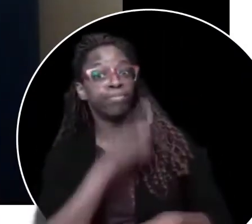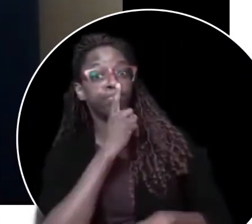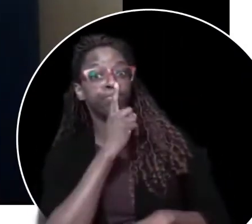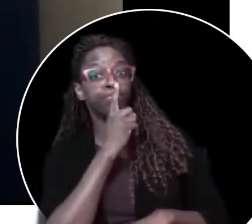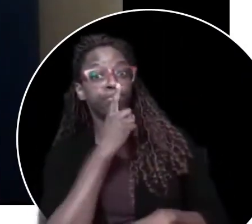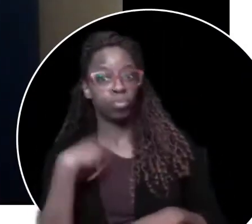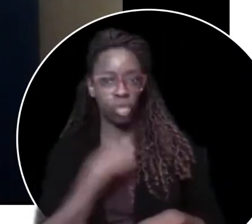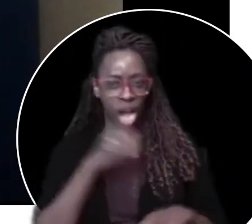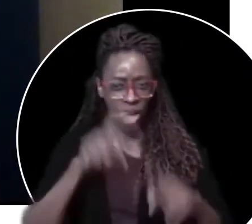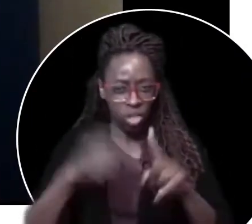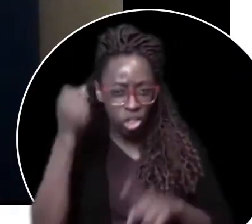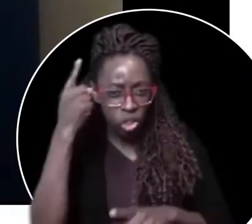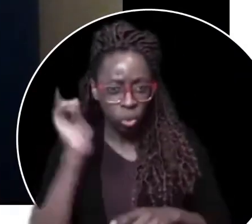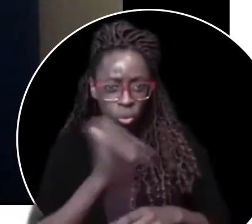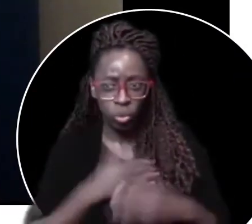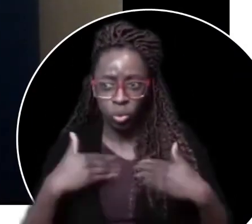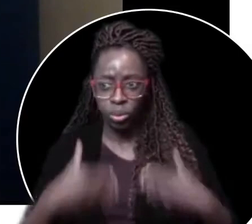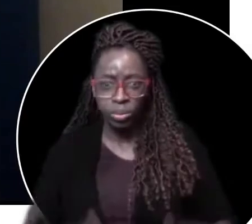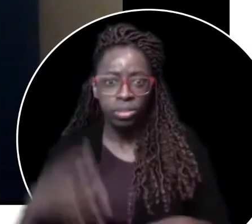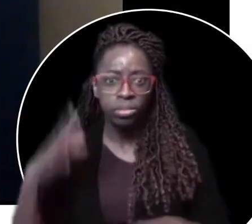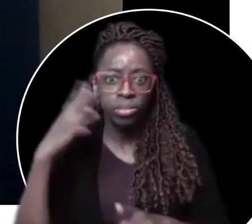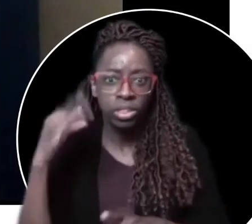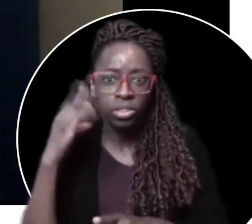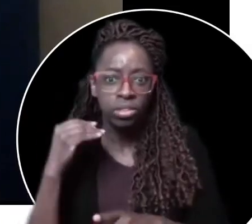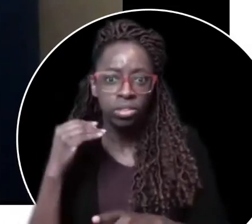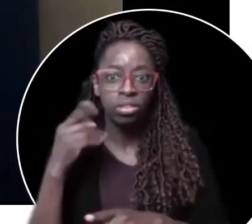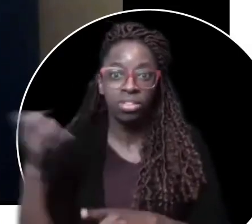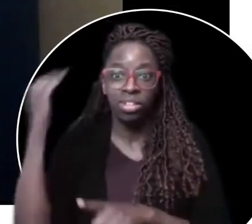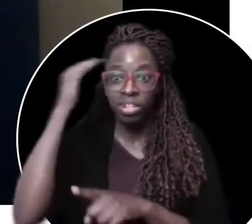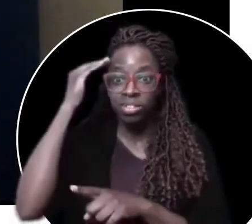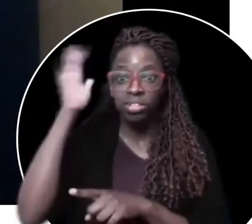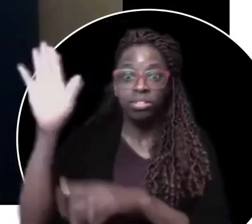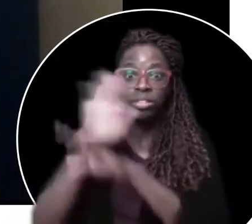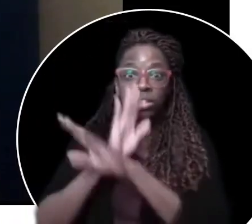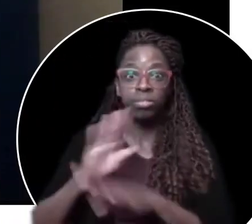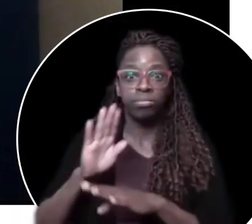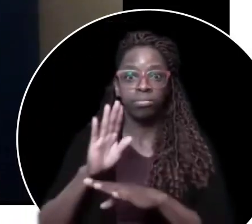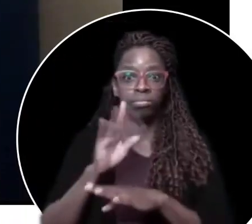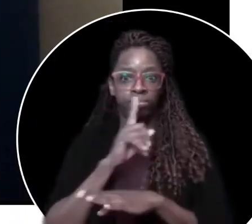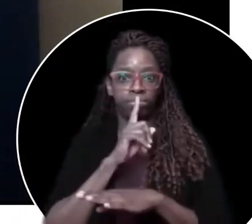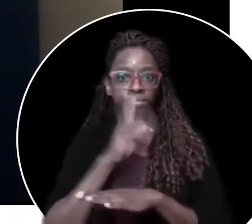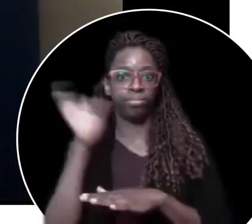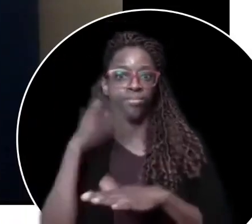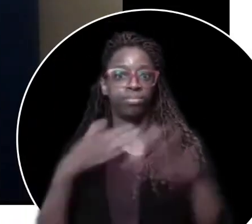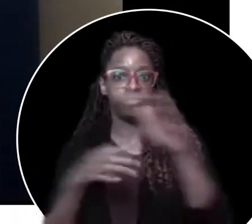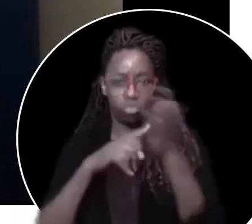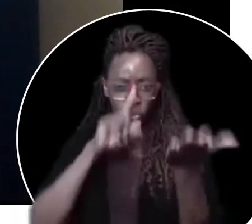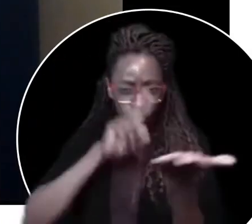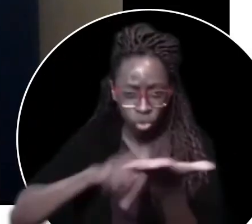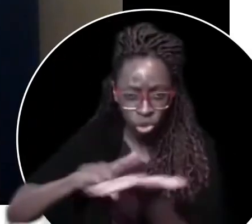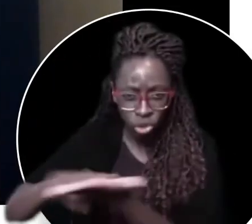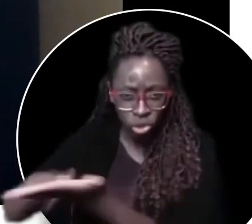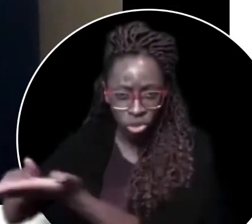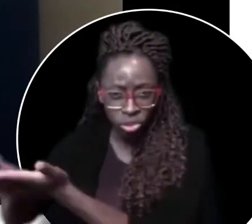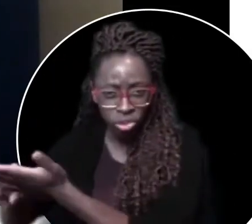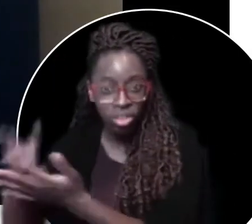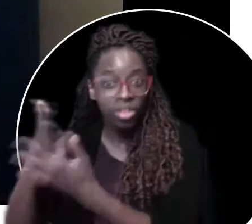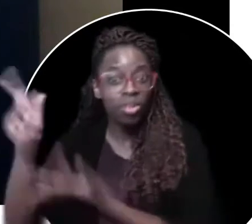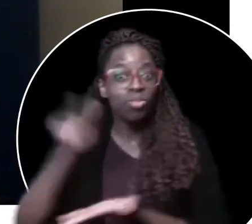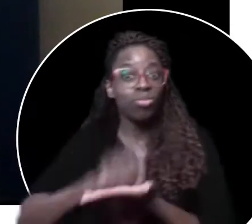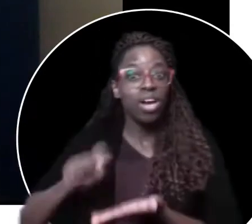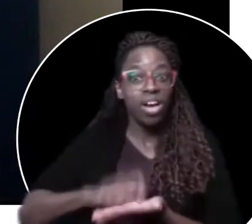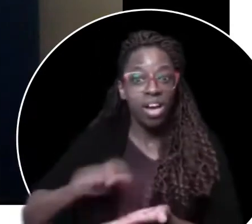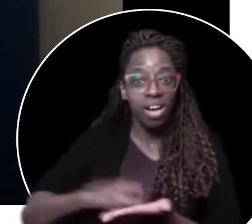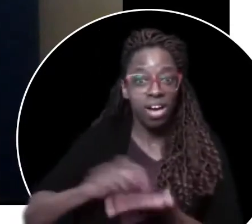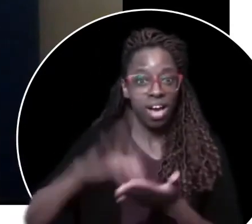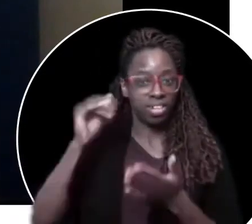to presidential candidates debate who cannot talk about Latinx and Black communities without reproducing the same violence on those